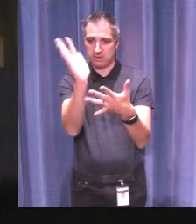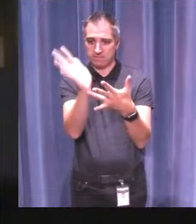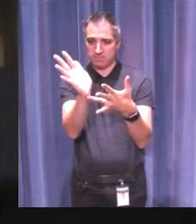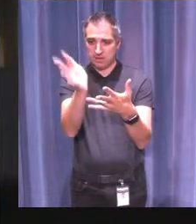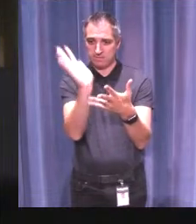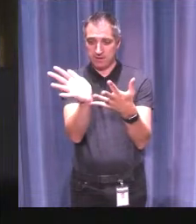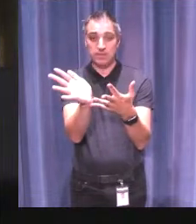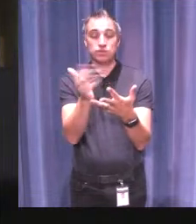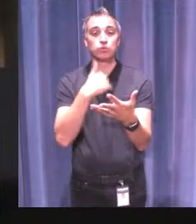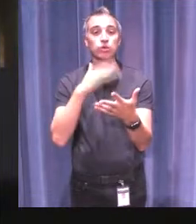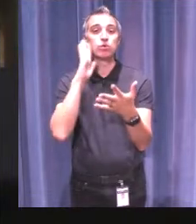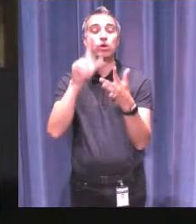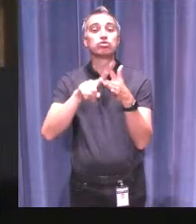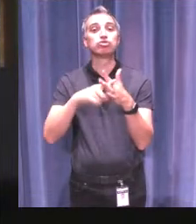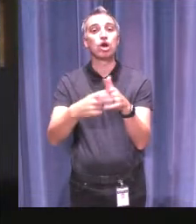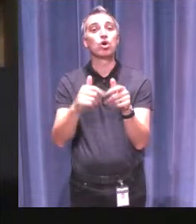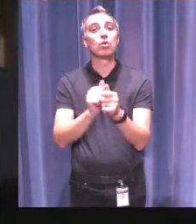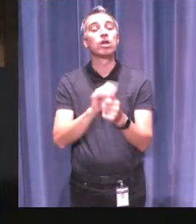And we'll begin with